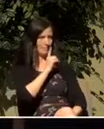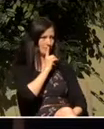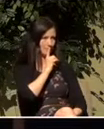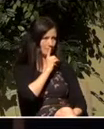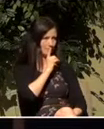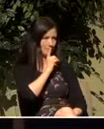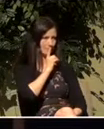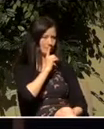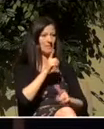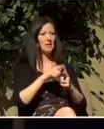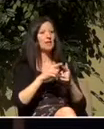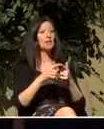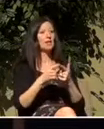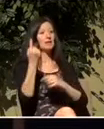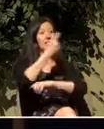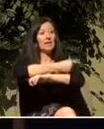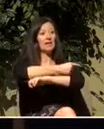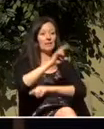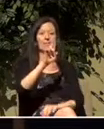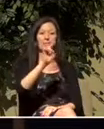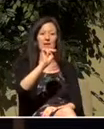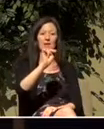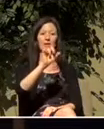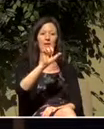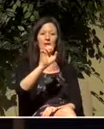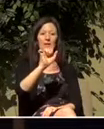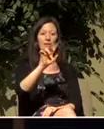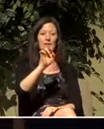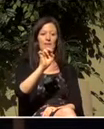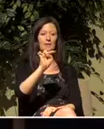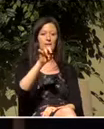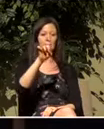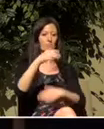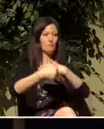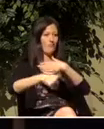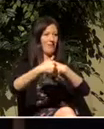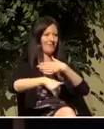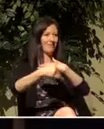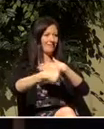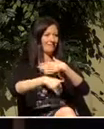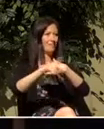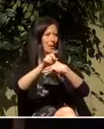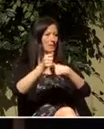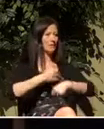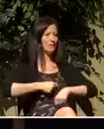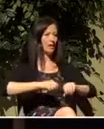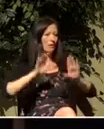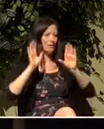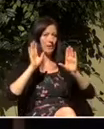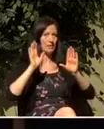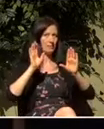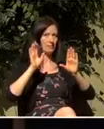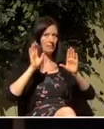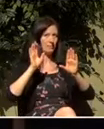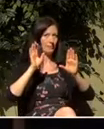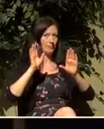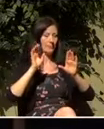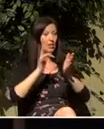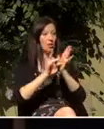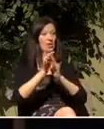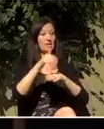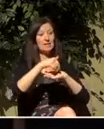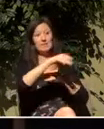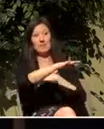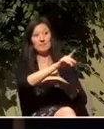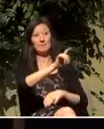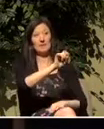Then came the day of unleavened bread, on which the Passover lamb had to be sacrificed. Jesus sent Peter and John, saying, "Go and